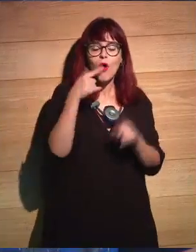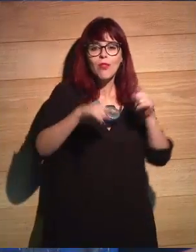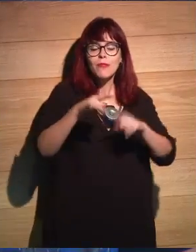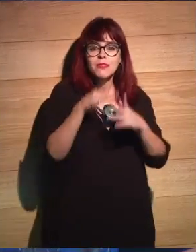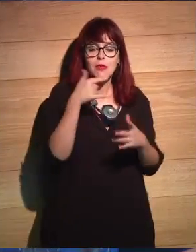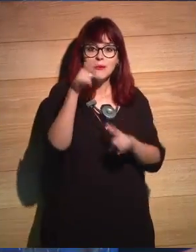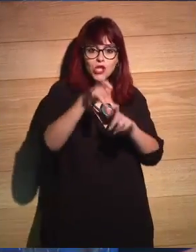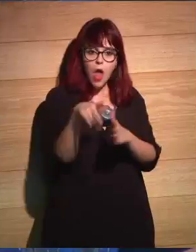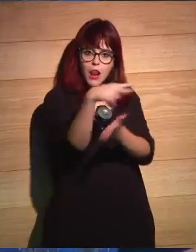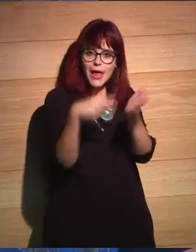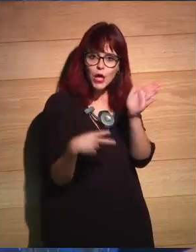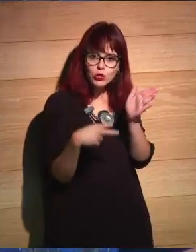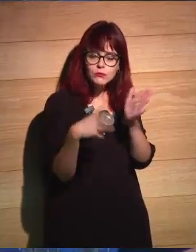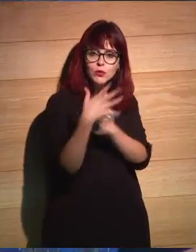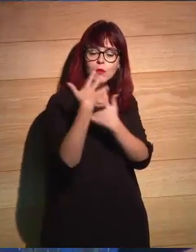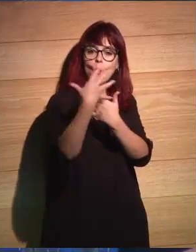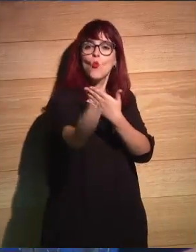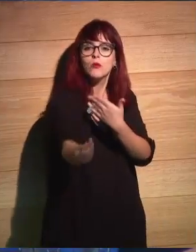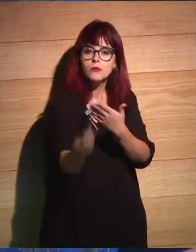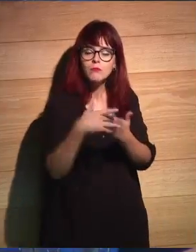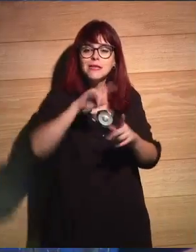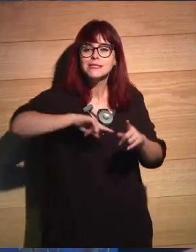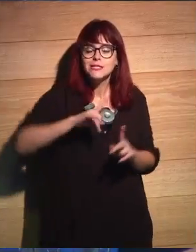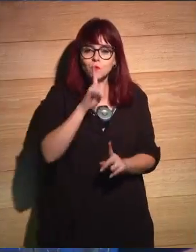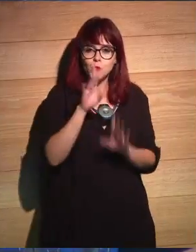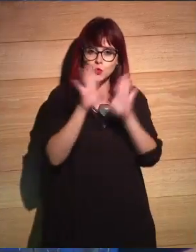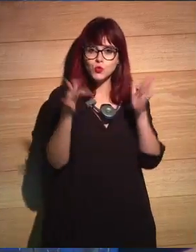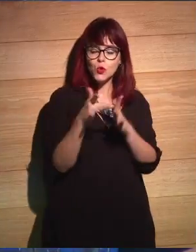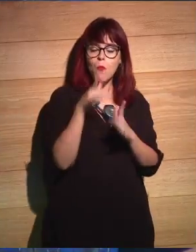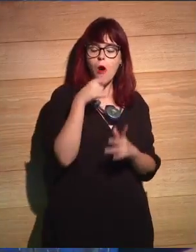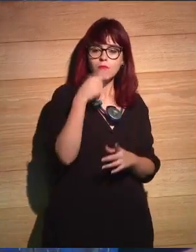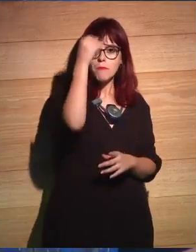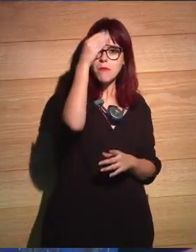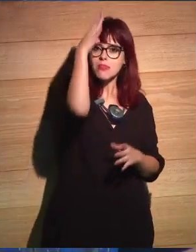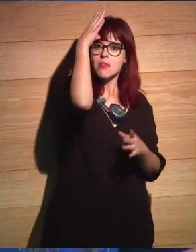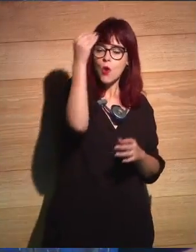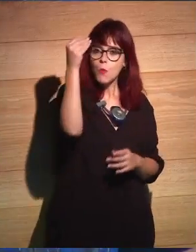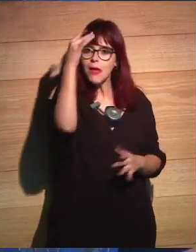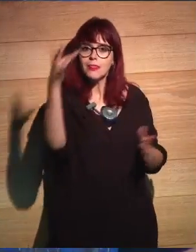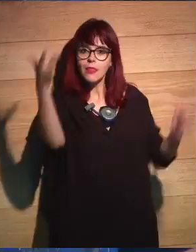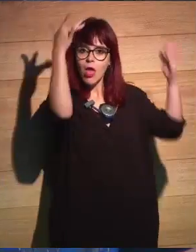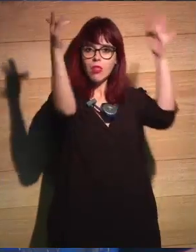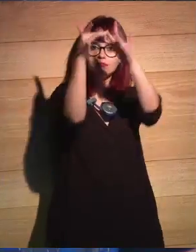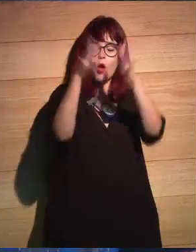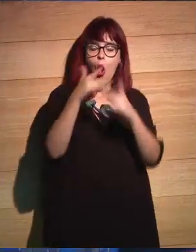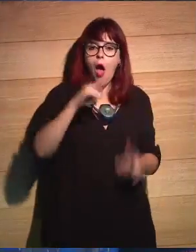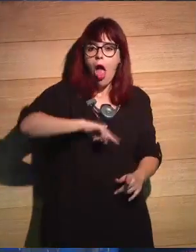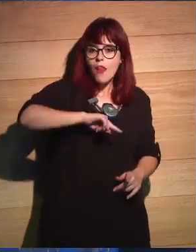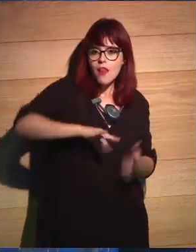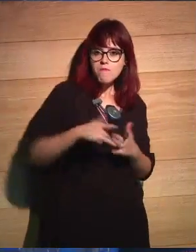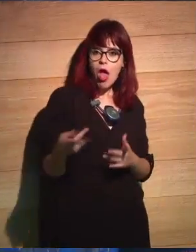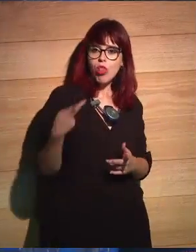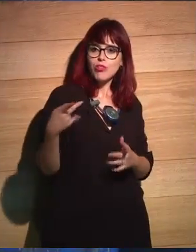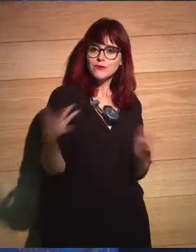person who wrote the book, and the person who is reading the book, who find themselves in the silence, and it's